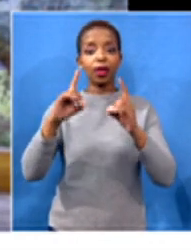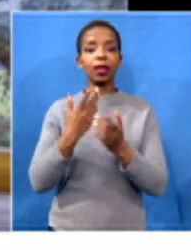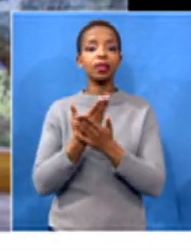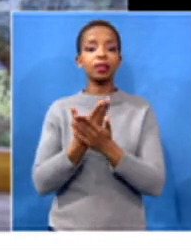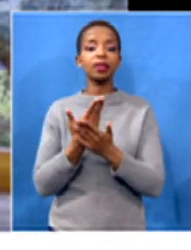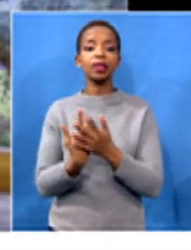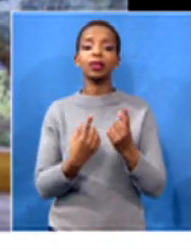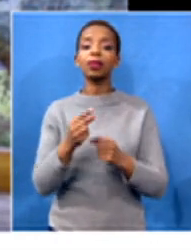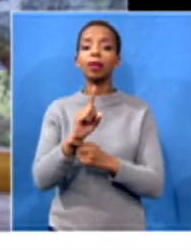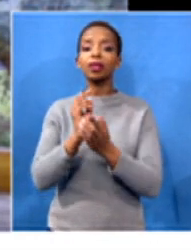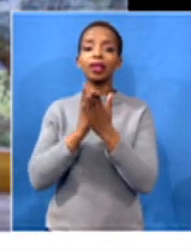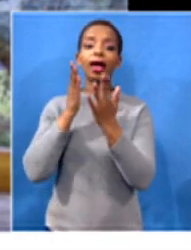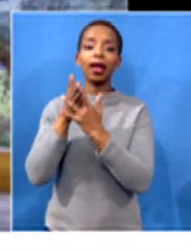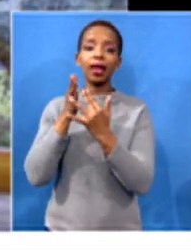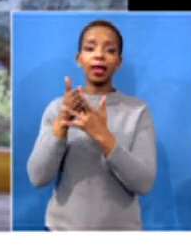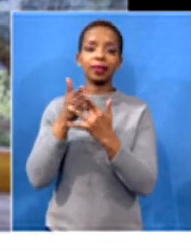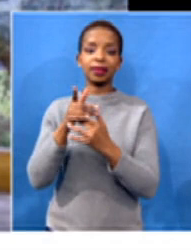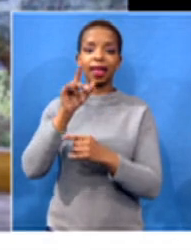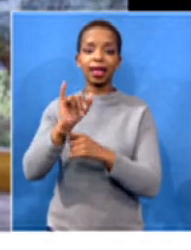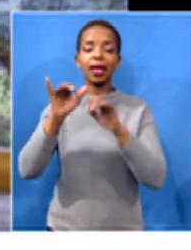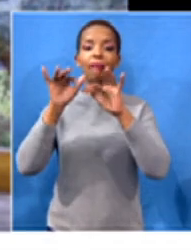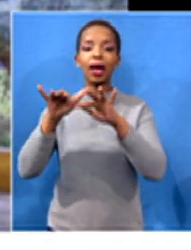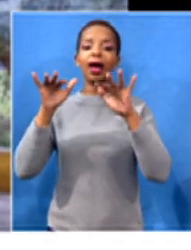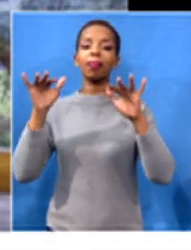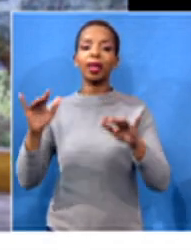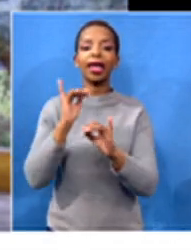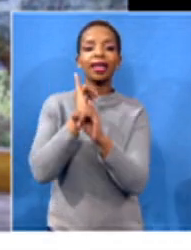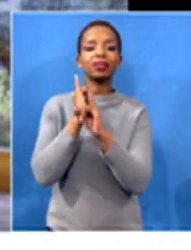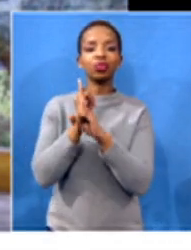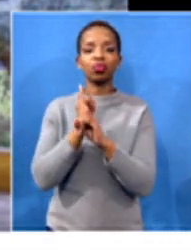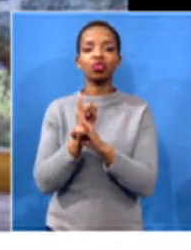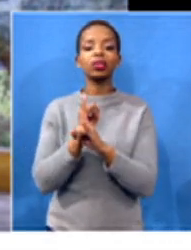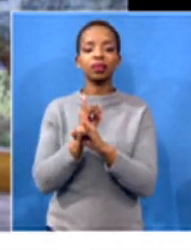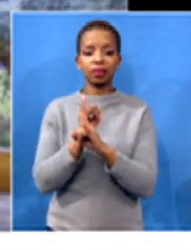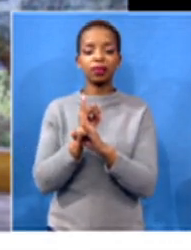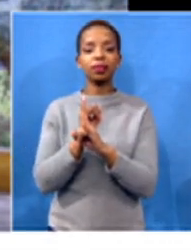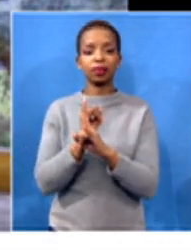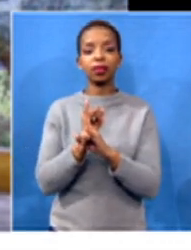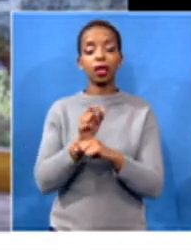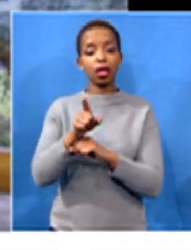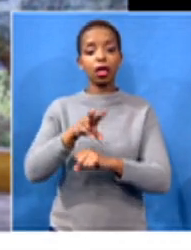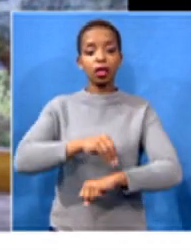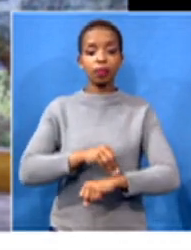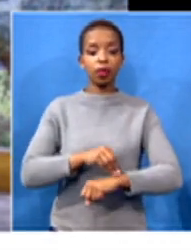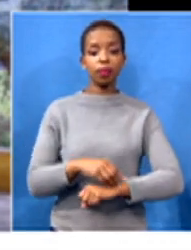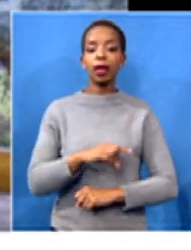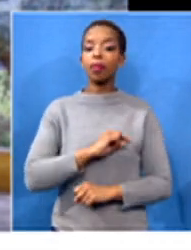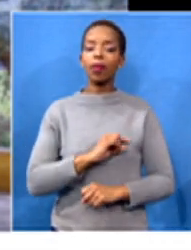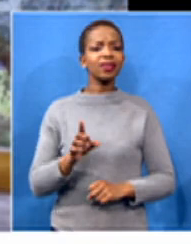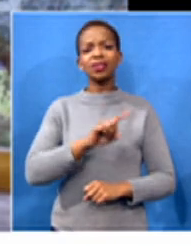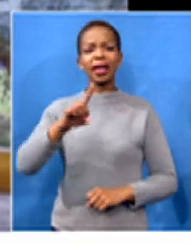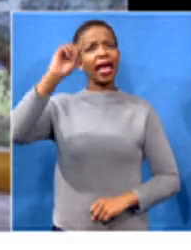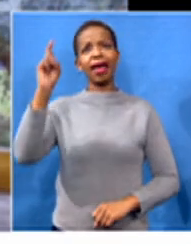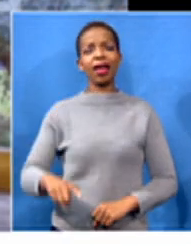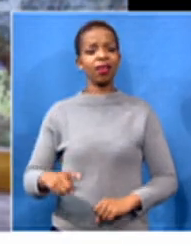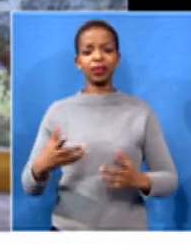subsidy that public institutions do, which is a problem. And it doesn't have to be